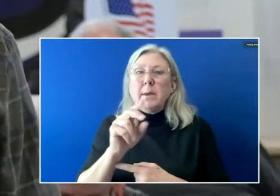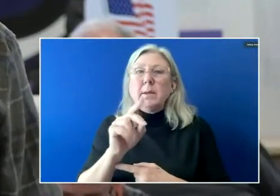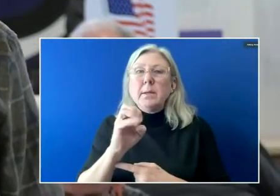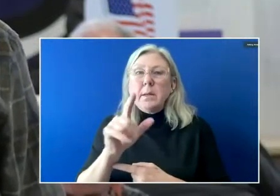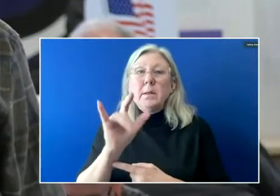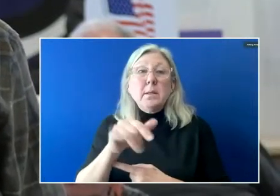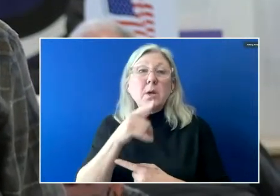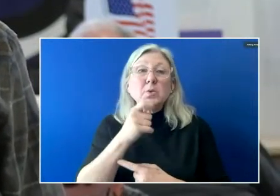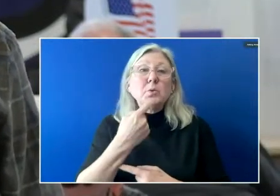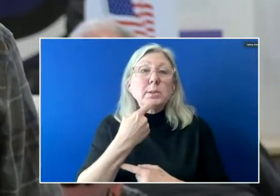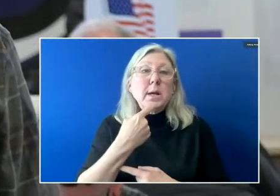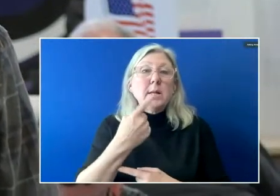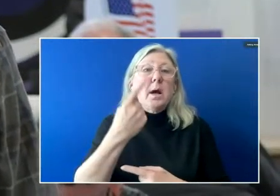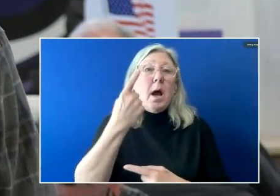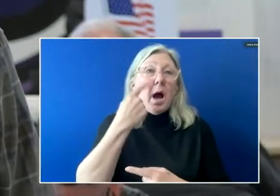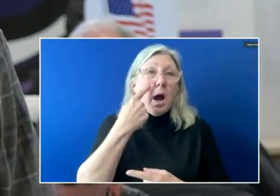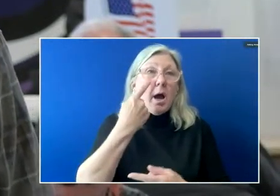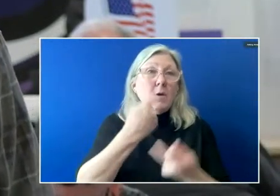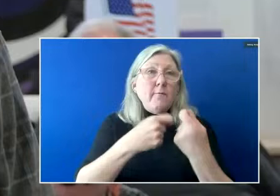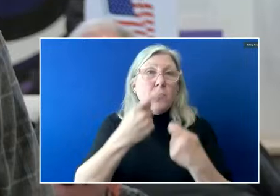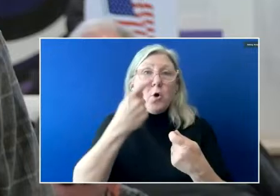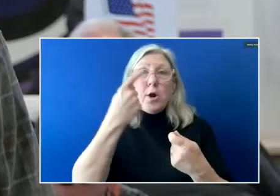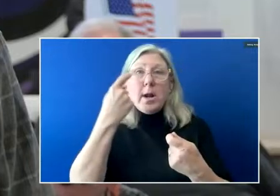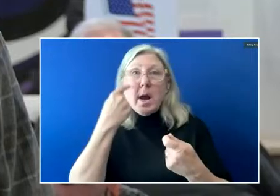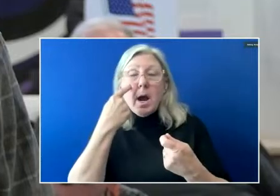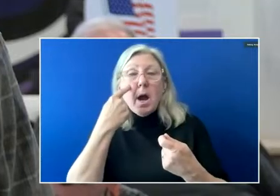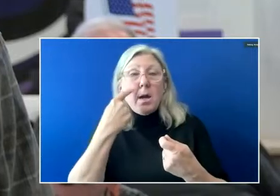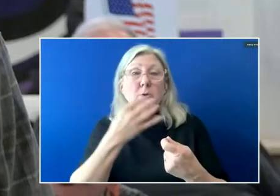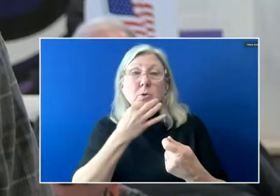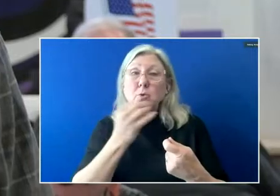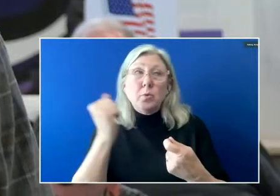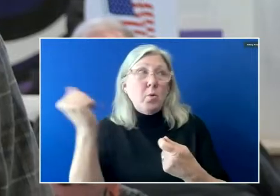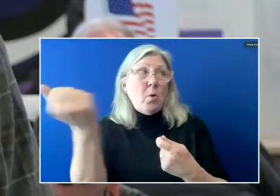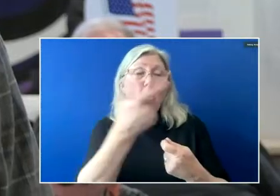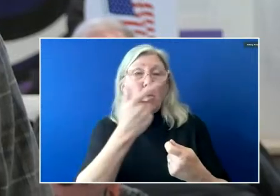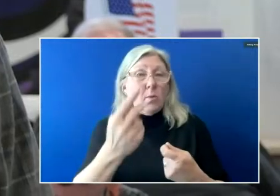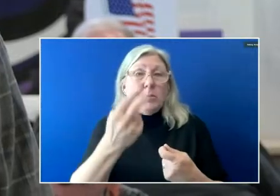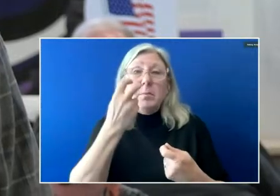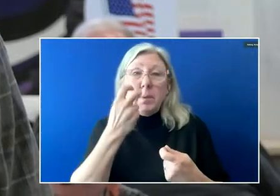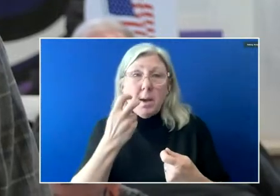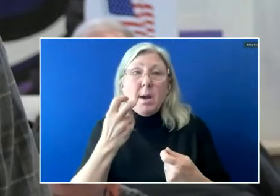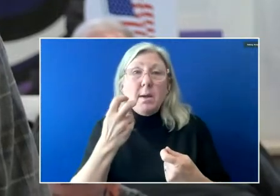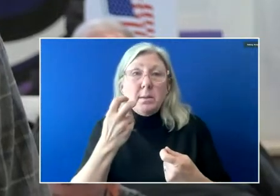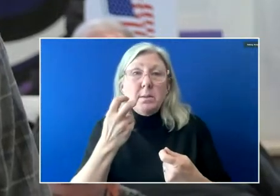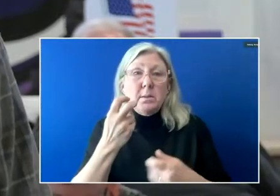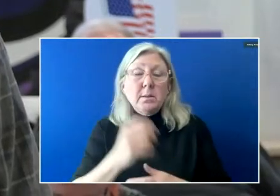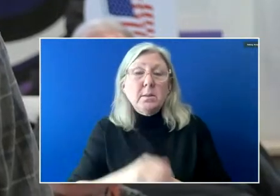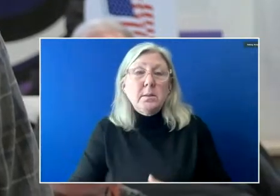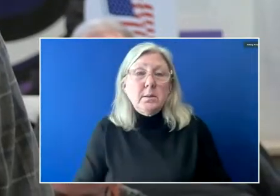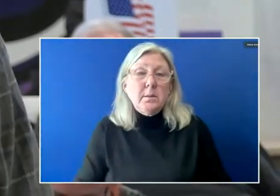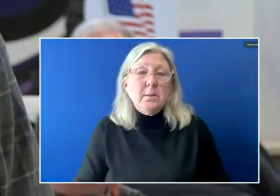soon we will all be blind I think that uh the